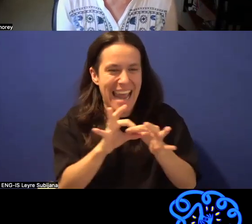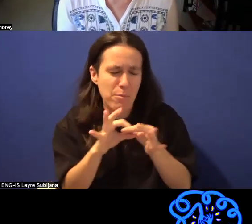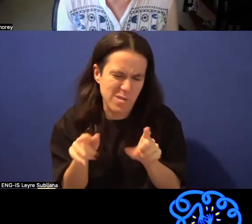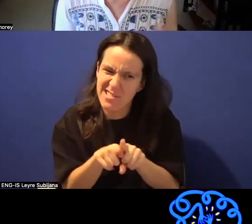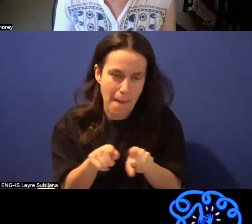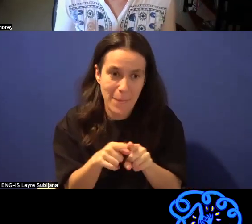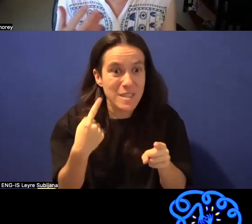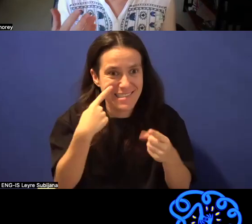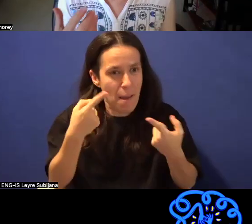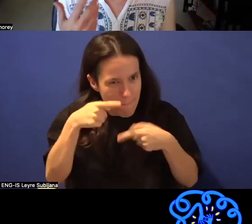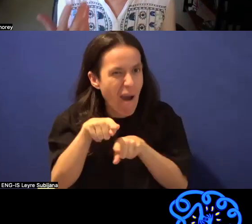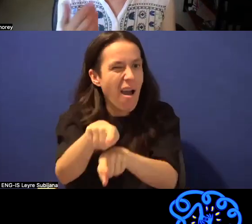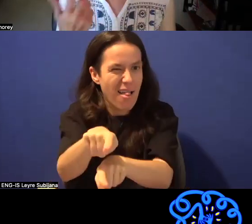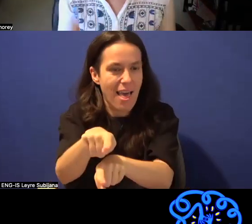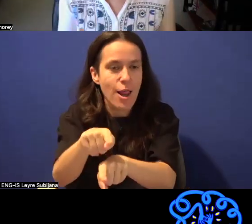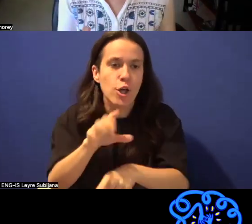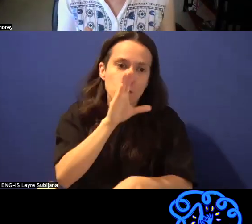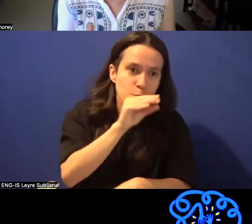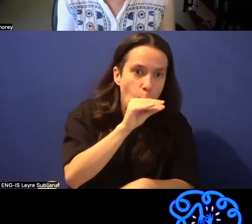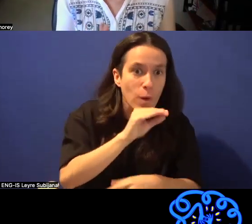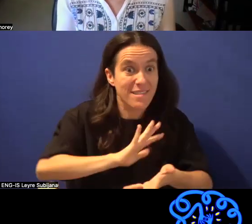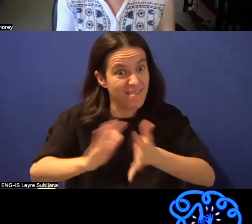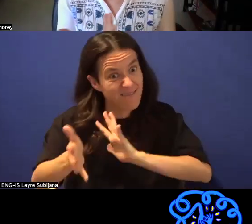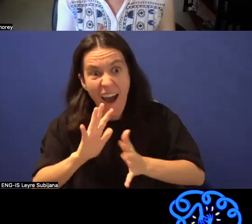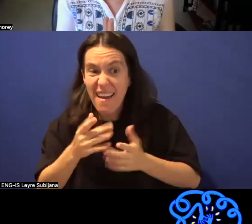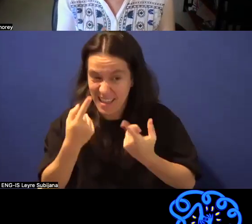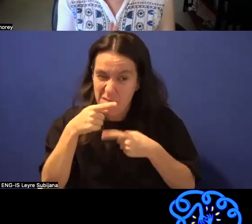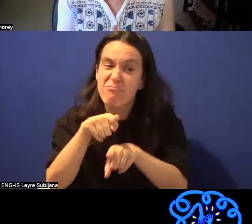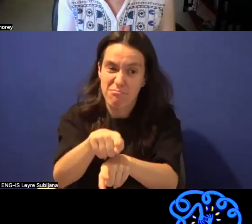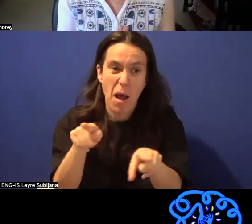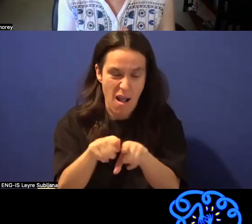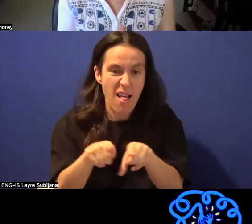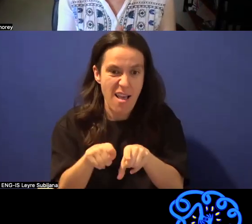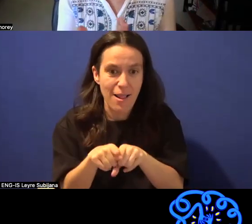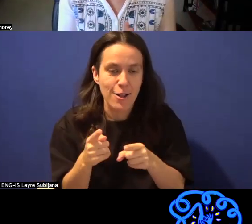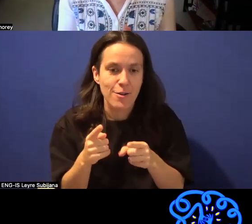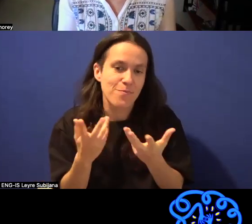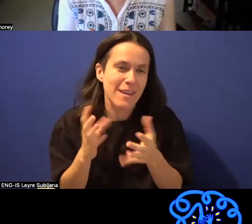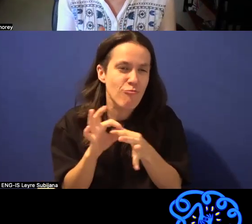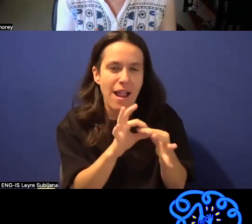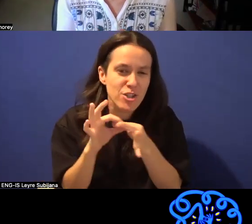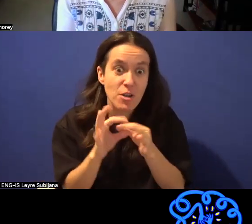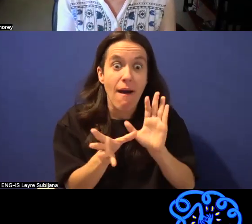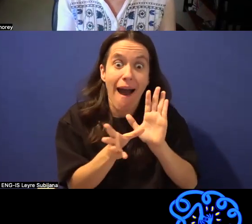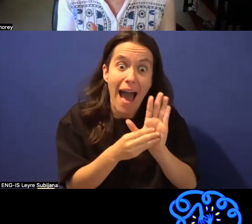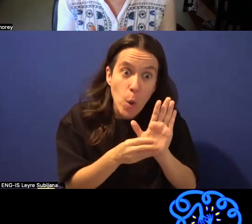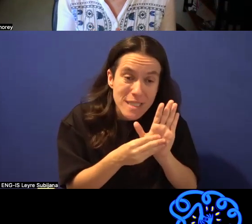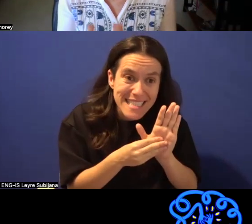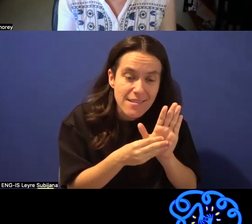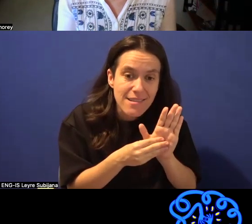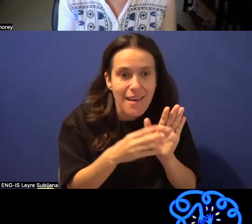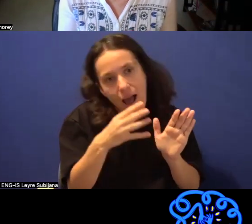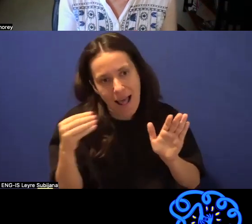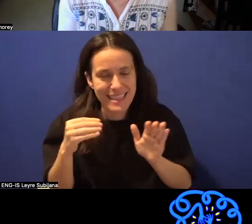with spoken and sign languages with respect to the relationship between iconicity and